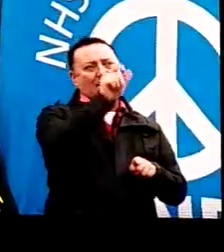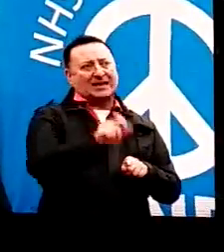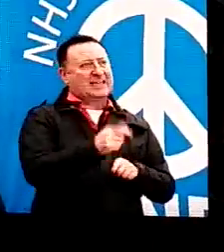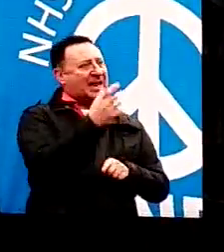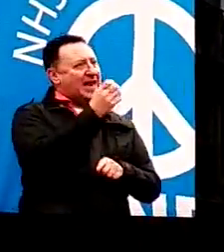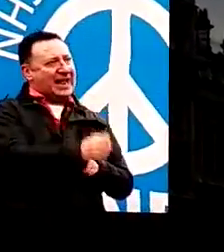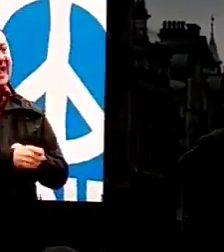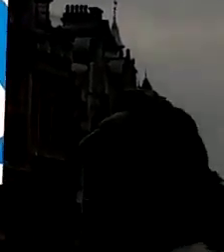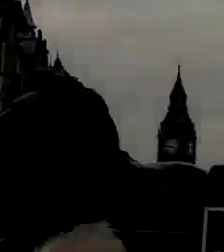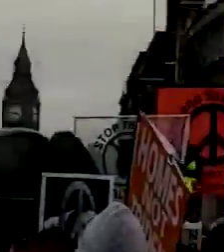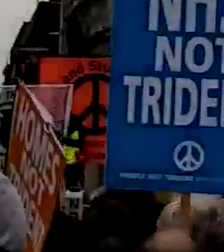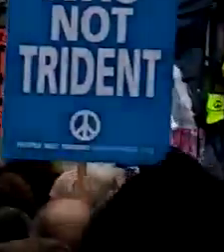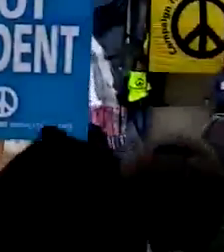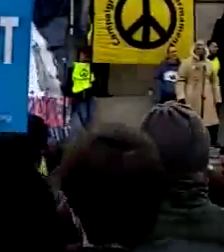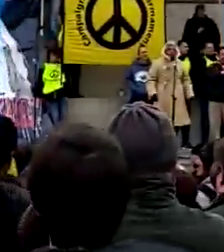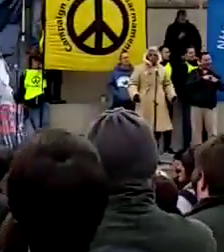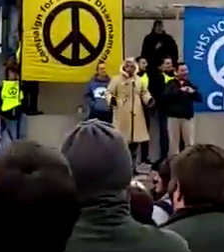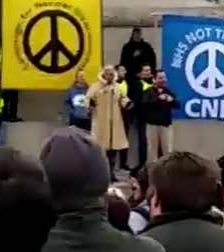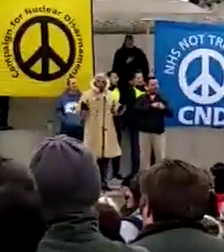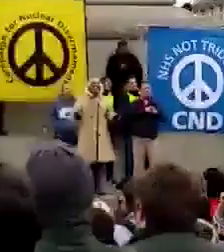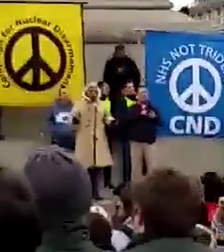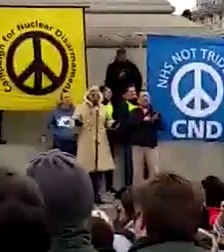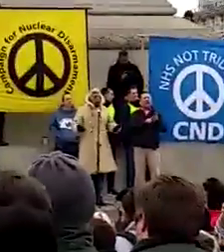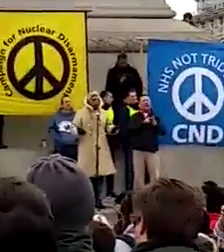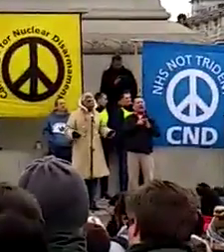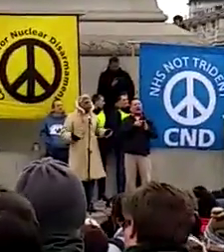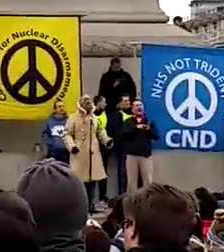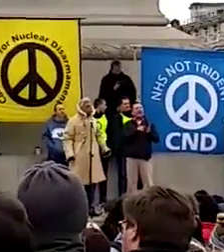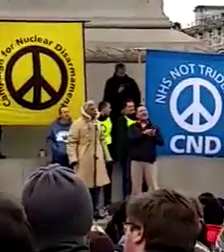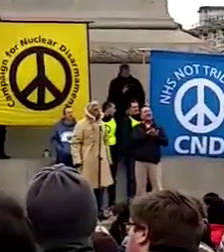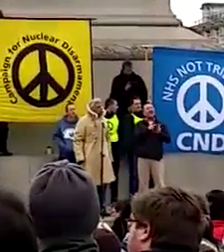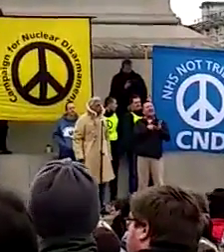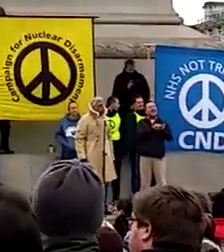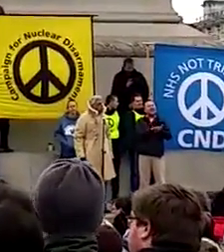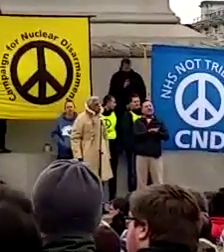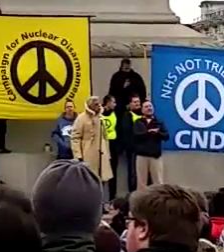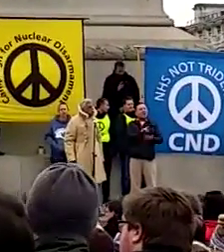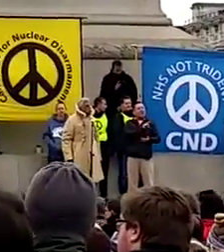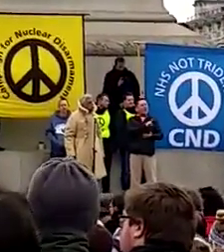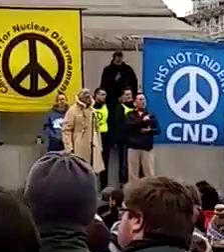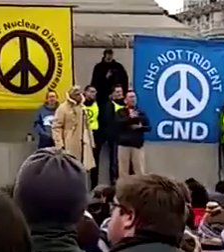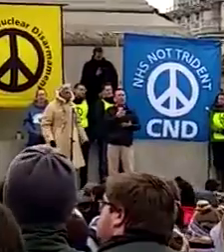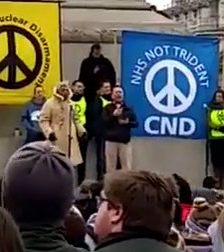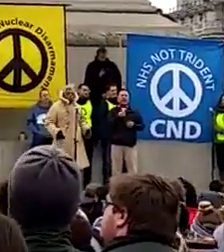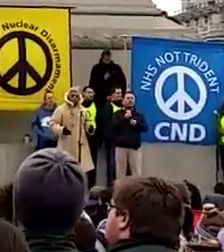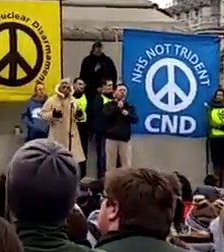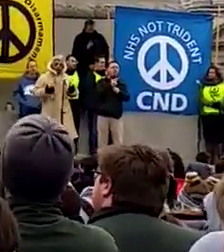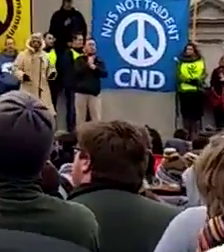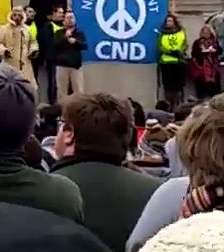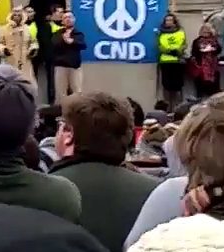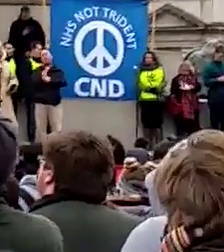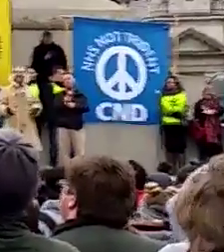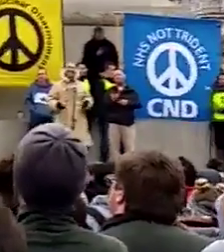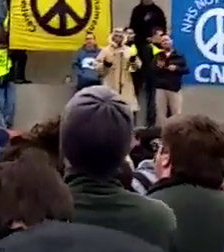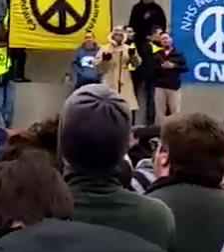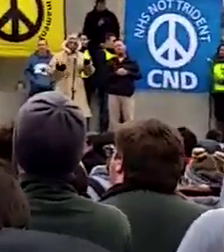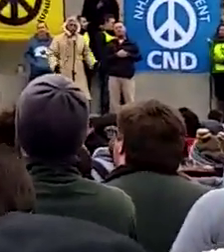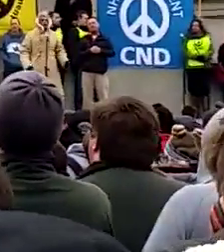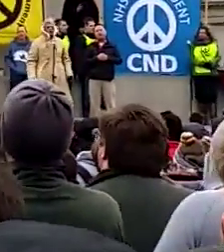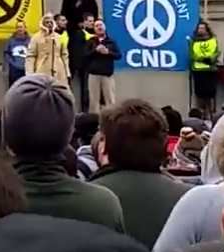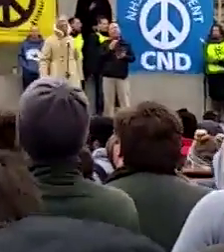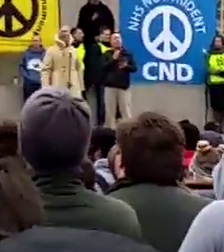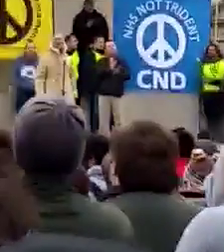in Leighton Heath. So what is all this fuss about? The fuss is really